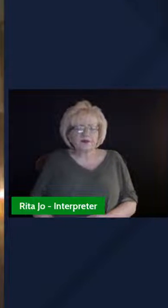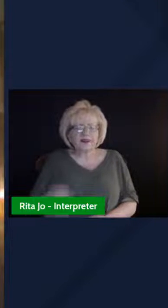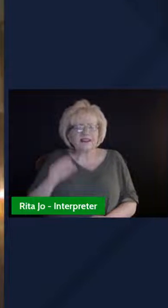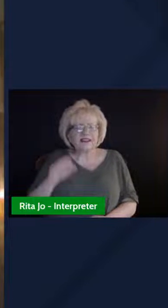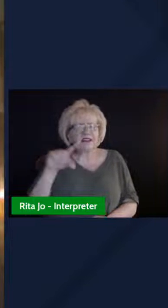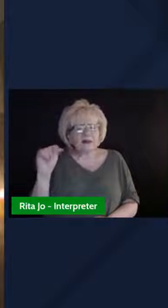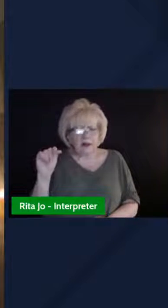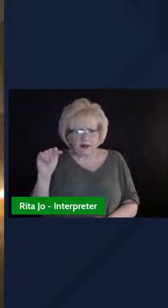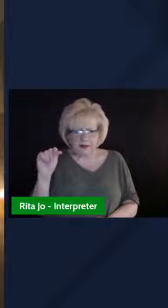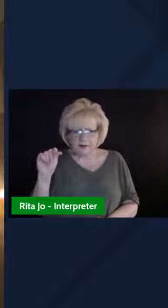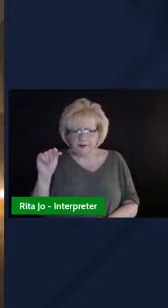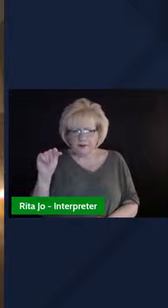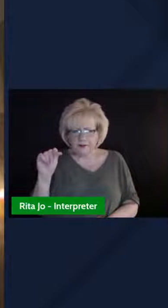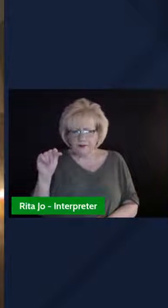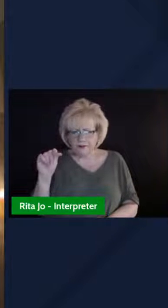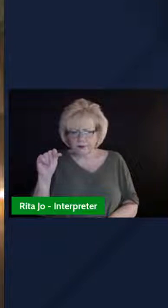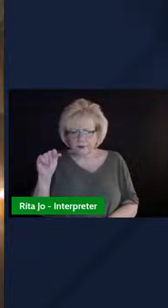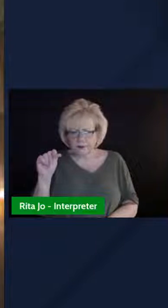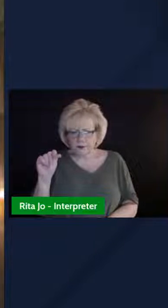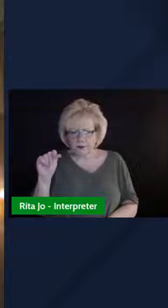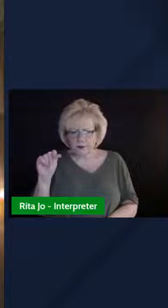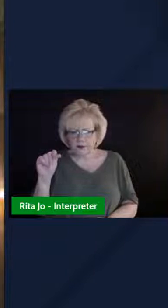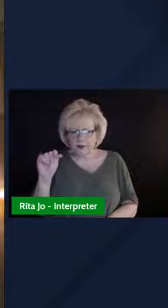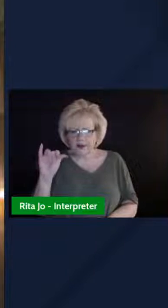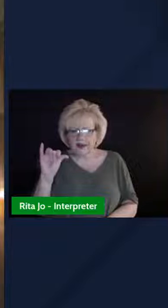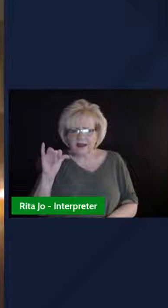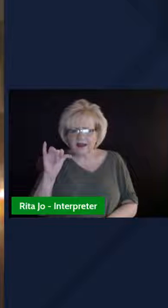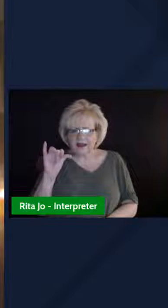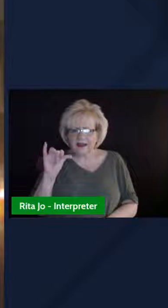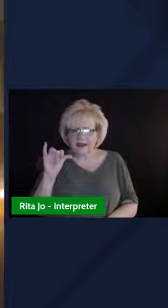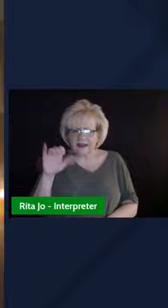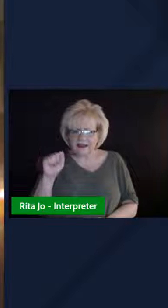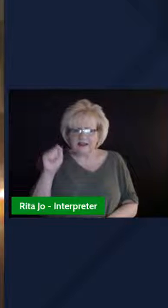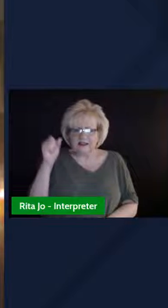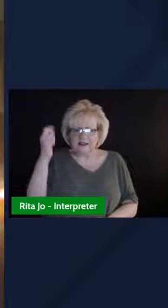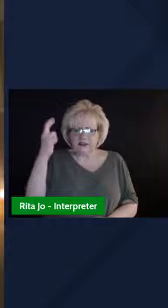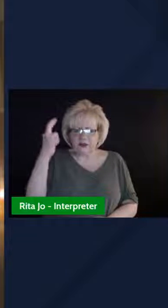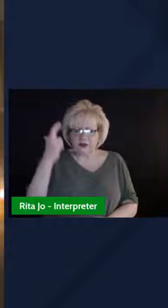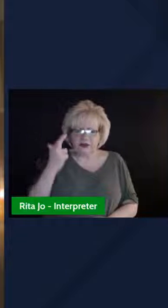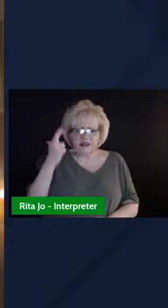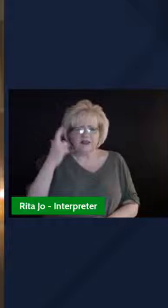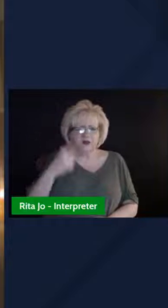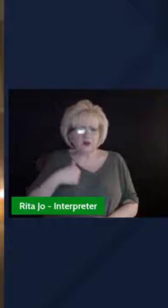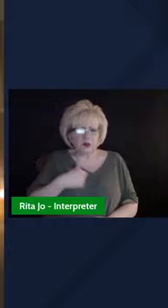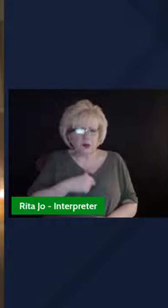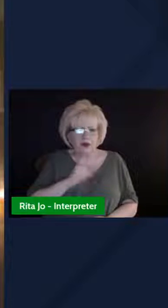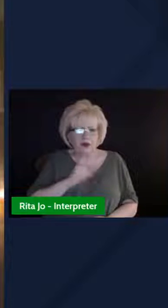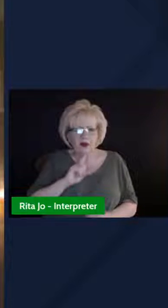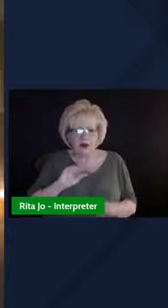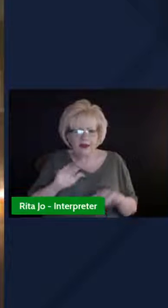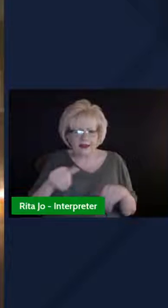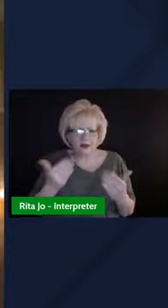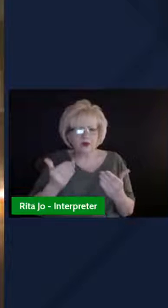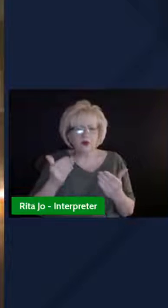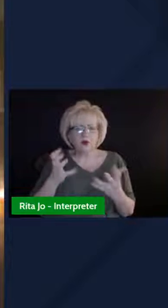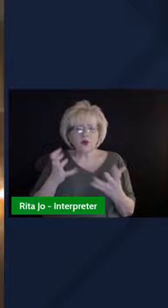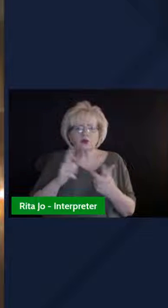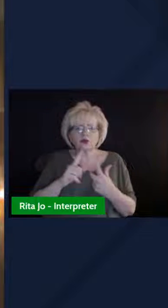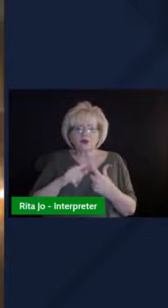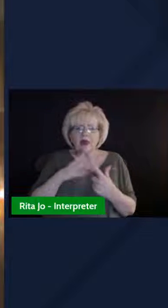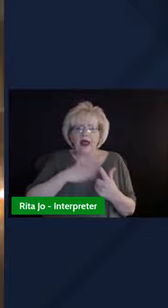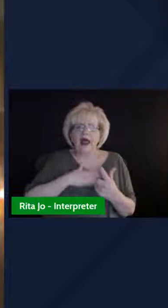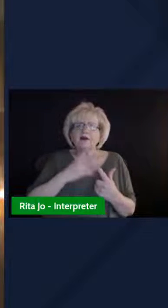Disability is why we are all here and why we want to have our voices